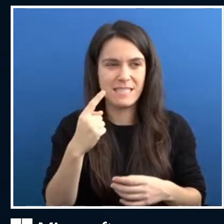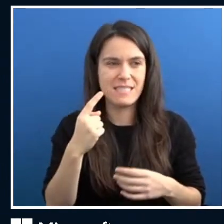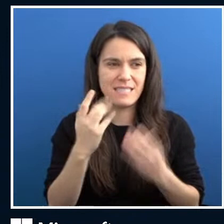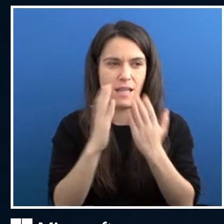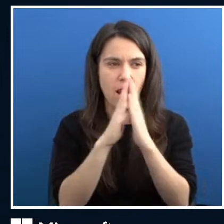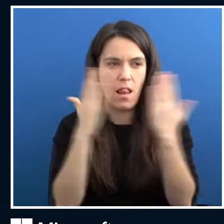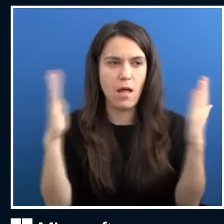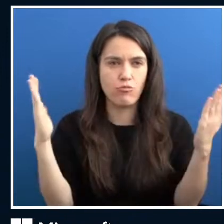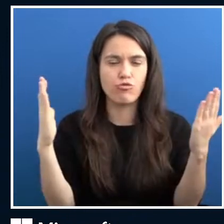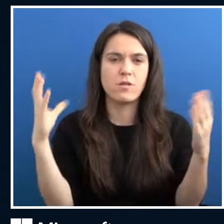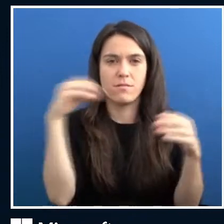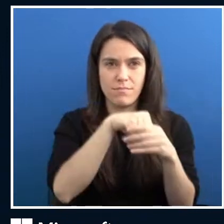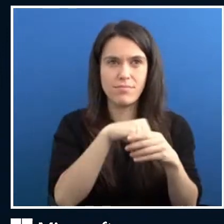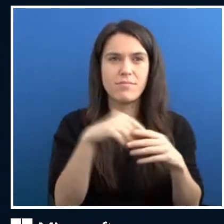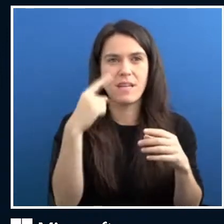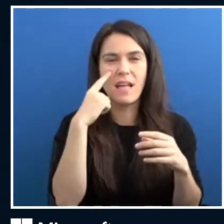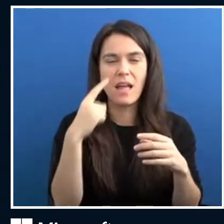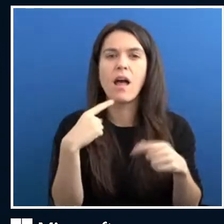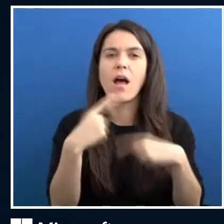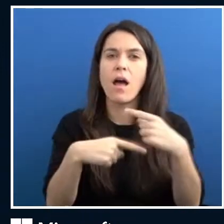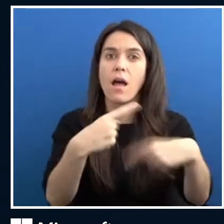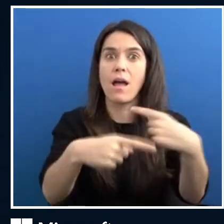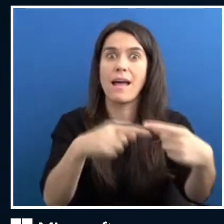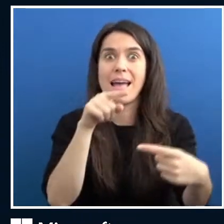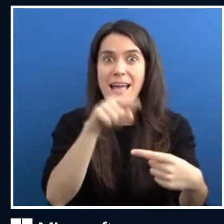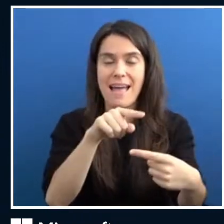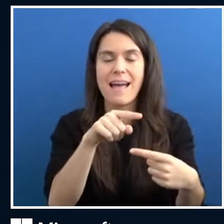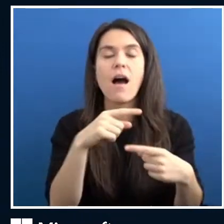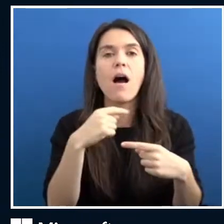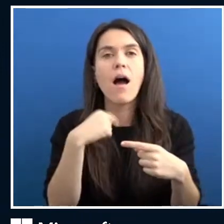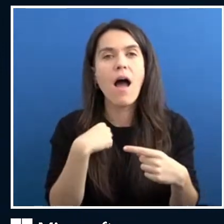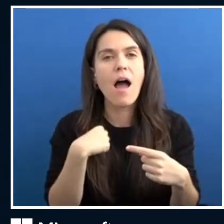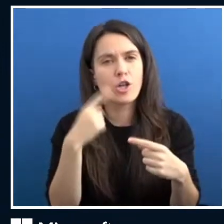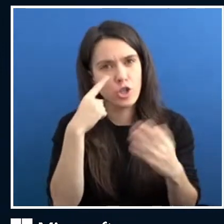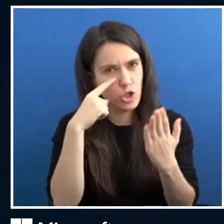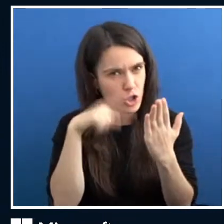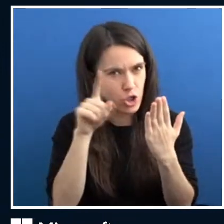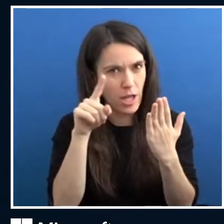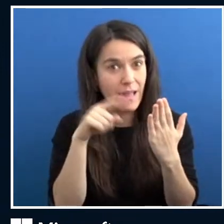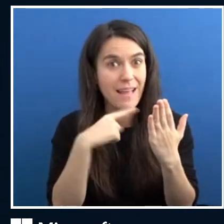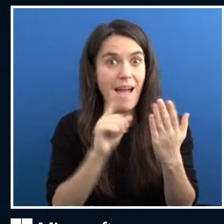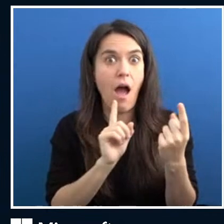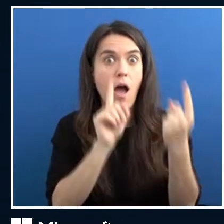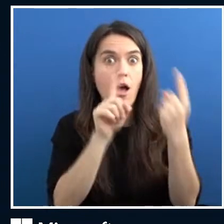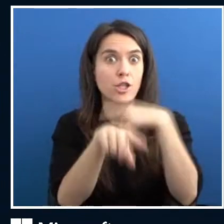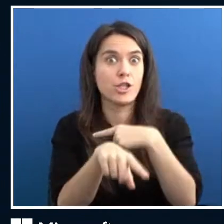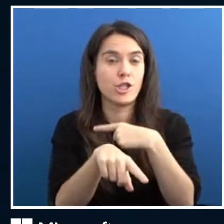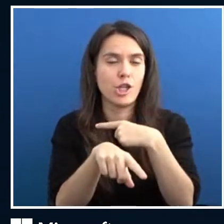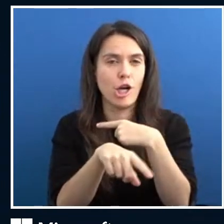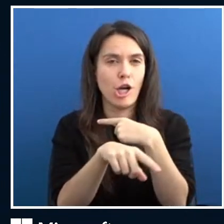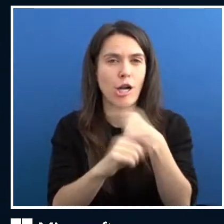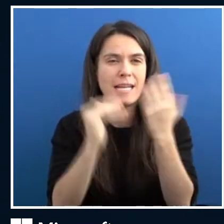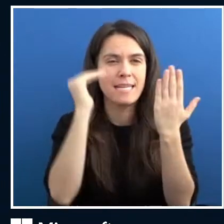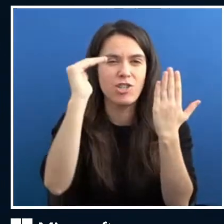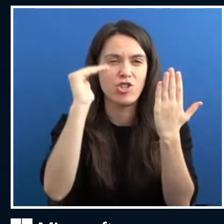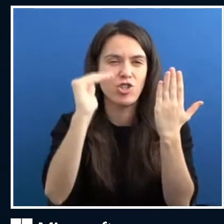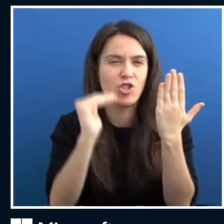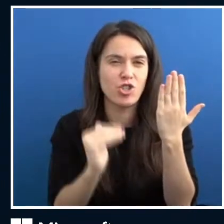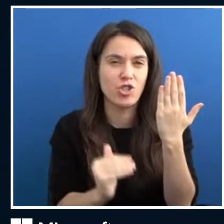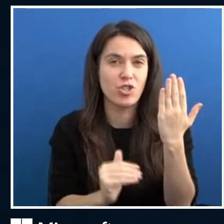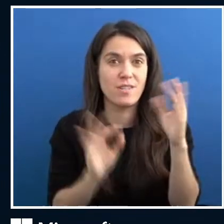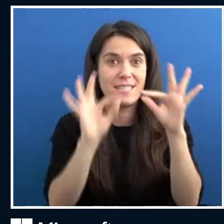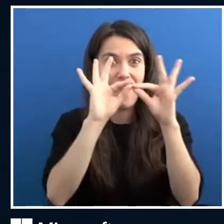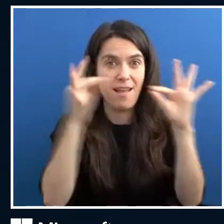this text in this text, what I did was I checked the answer of each and every sentence. I took the length